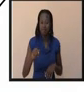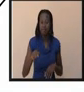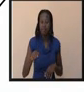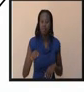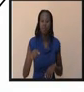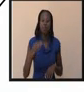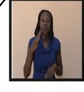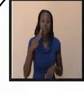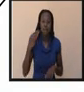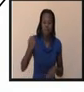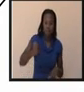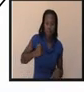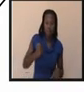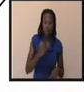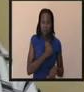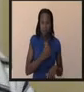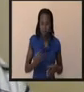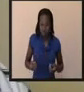mother and the father.